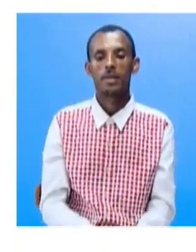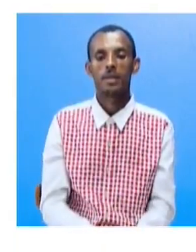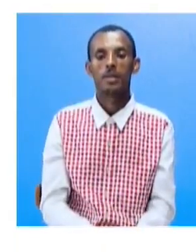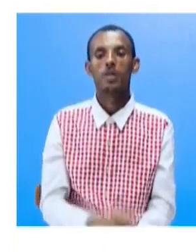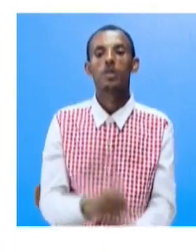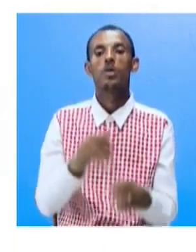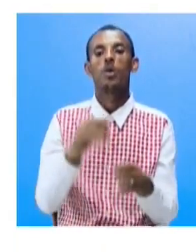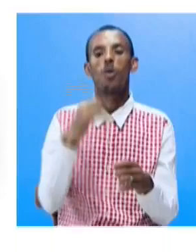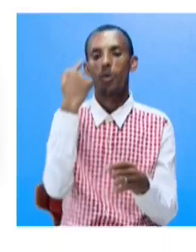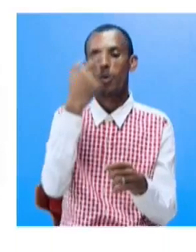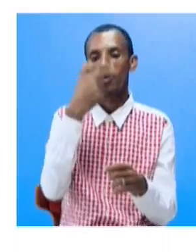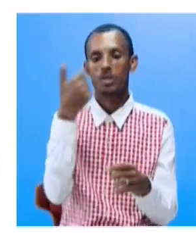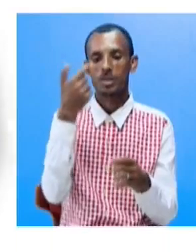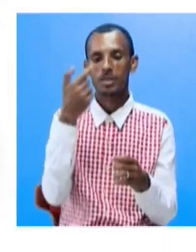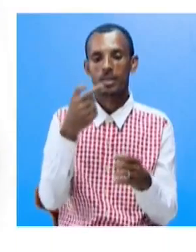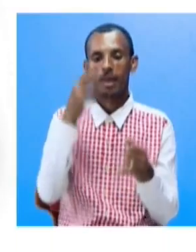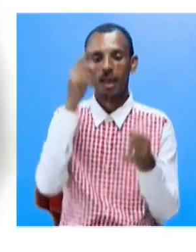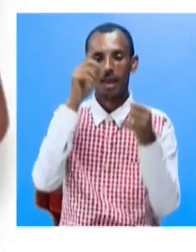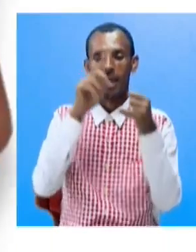whose endpoints